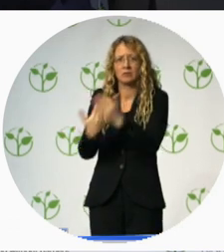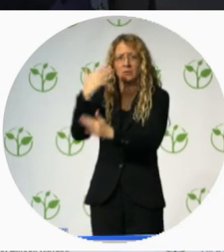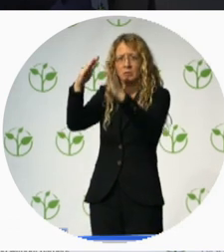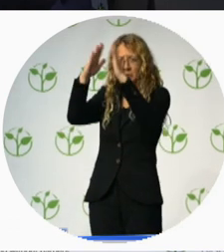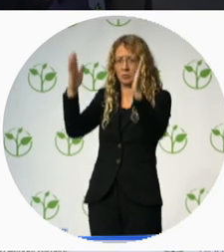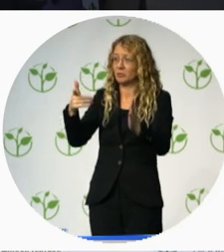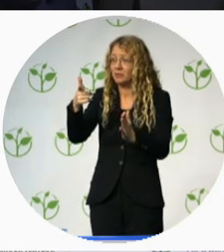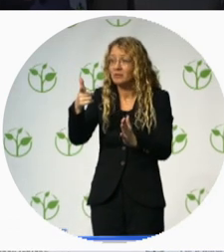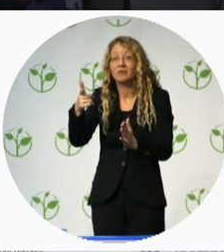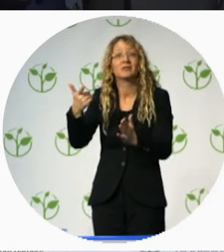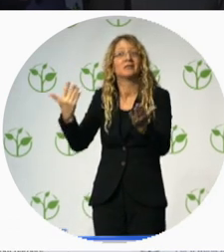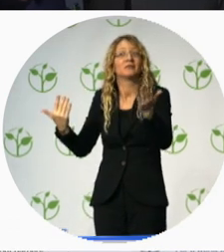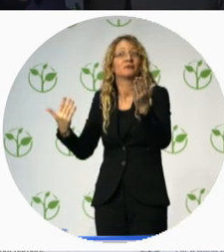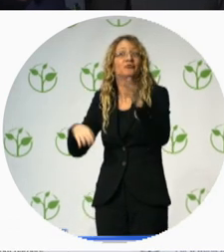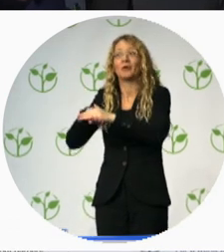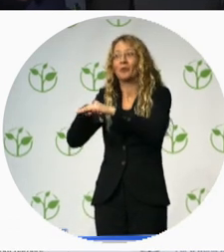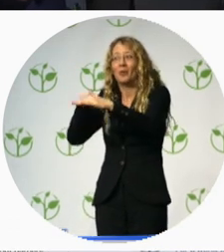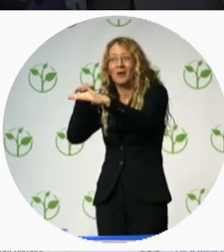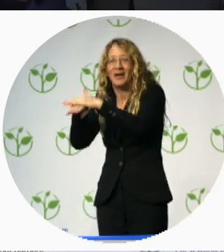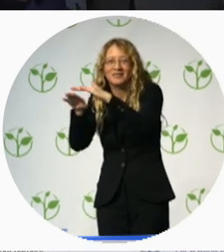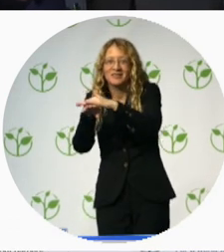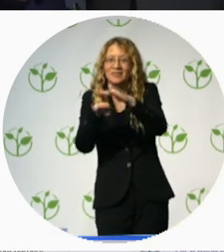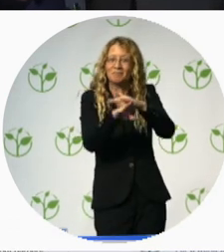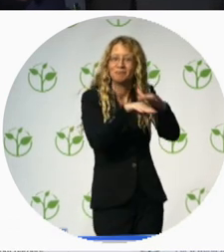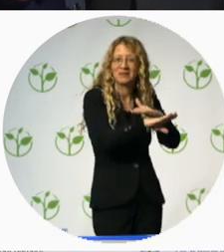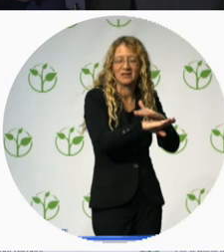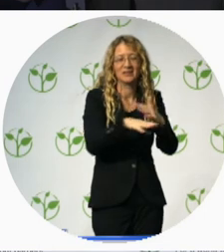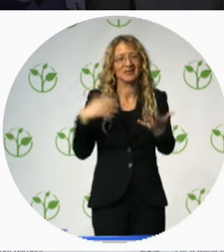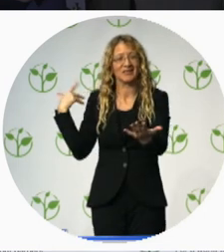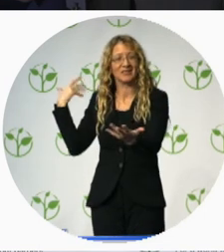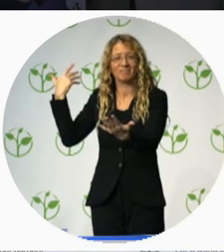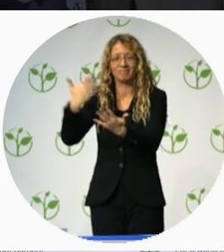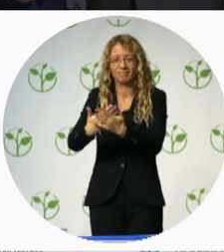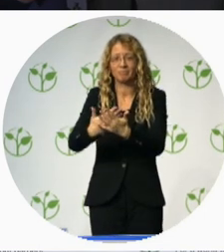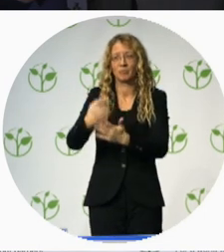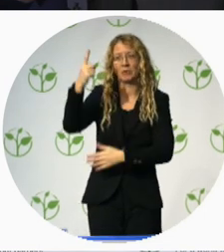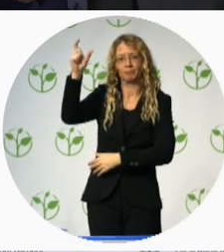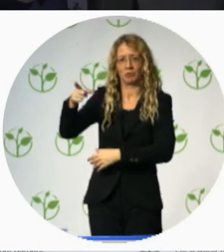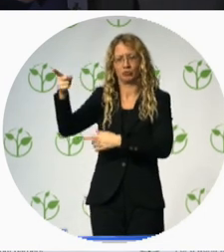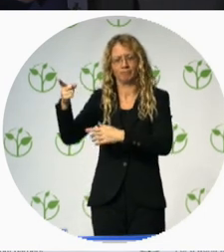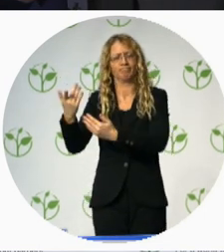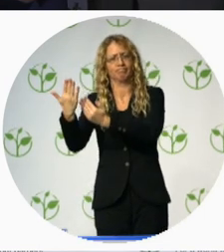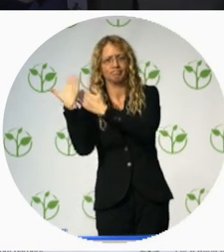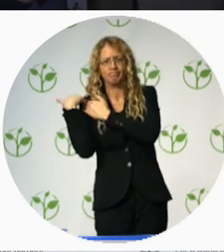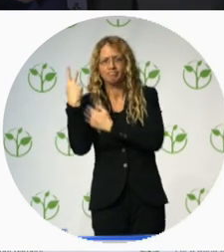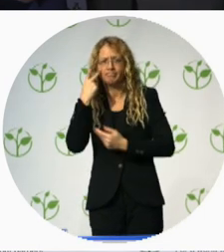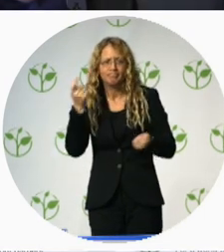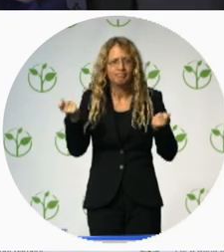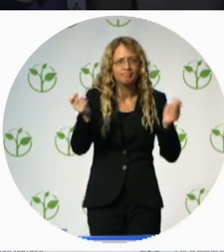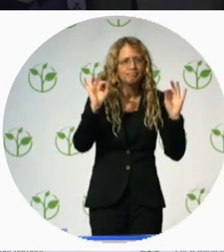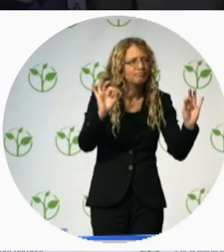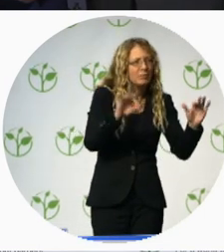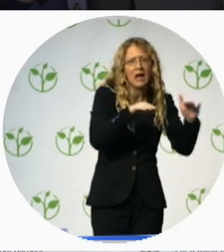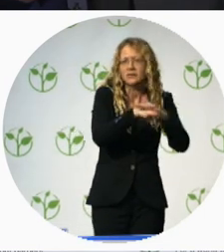an access officer is continually improving accessibility with trainings of personnel and additional innovations.